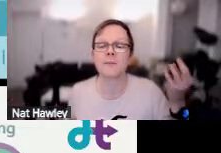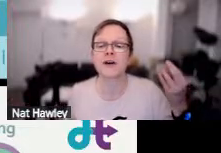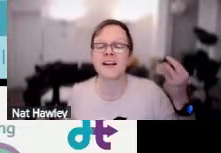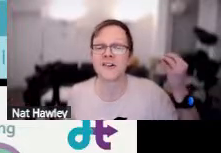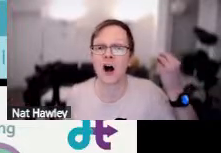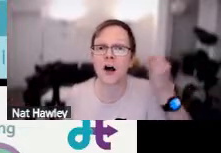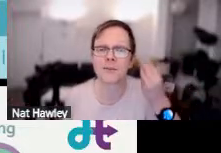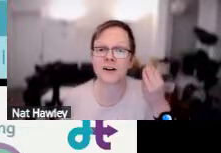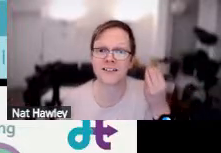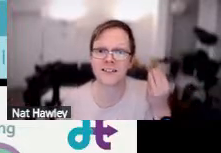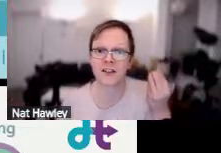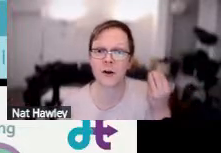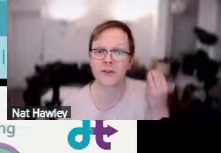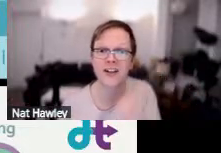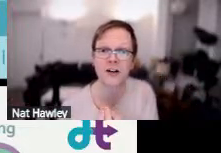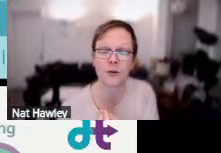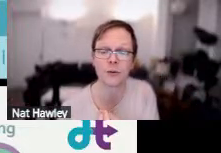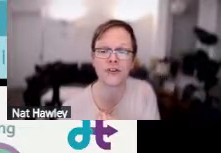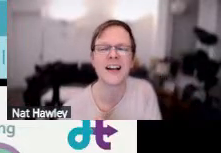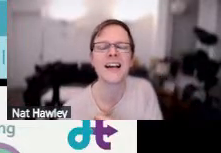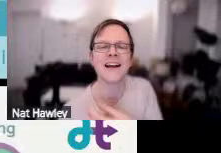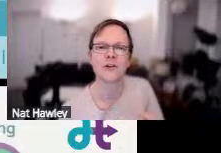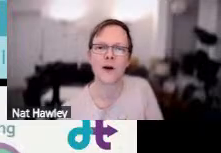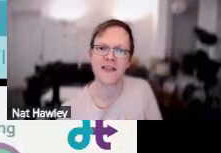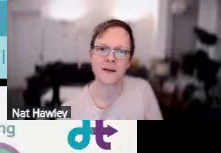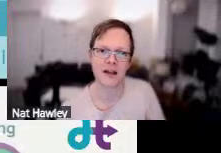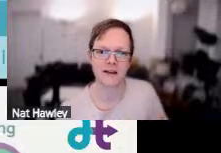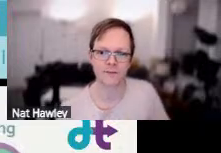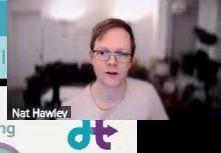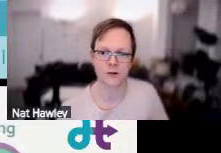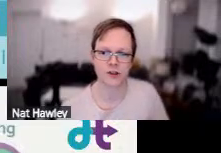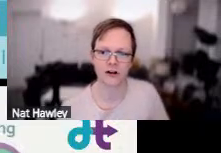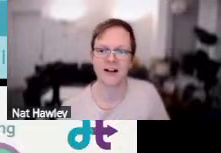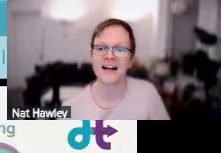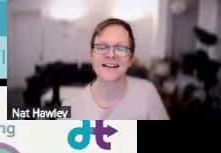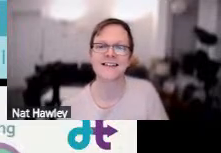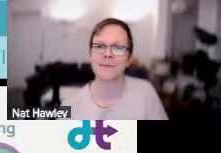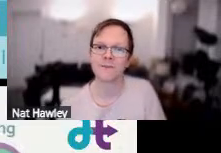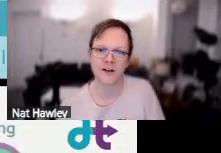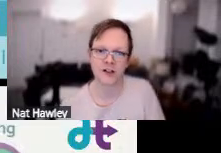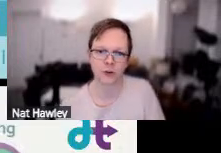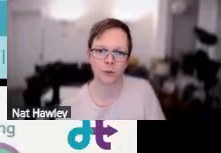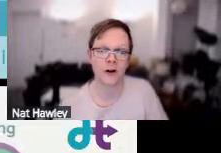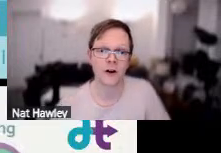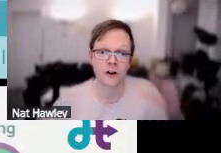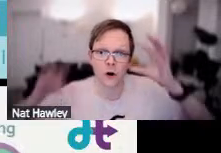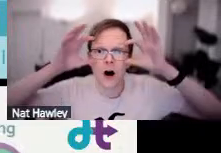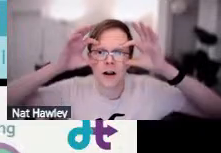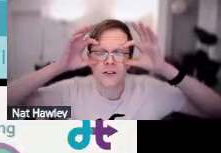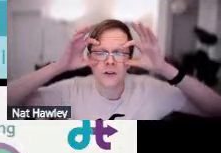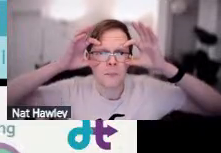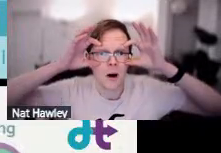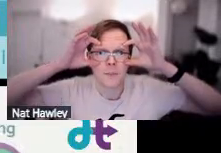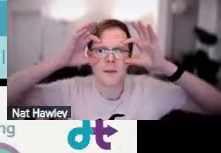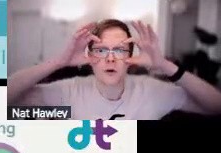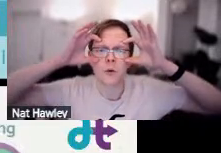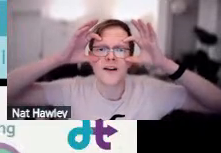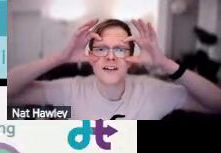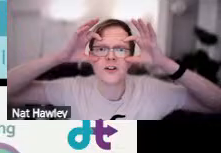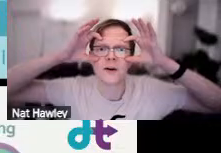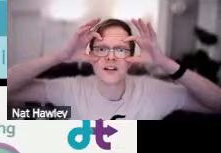how the brain interprets those signals is where there may be confusion. same visual. Your eyes might